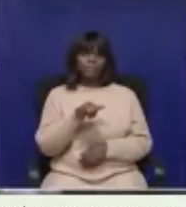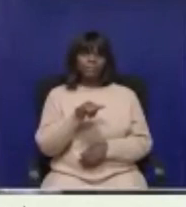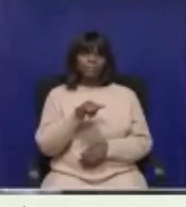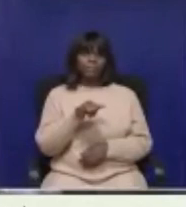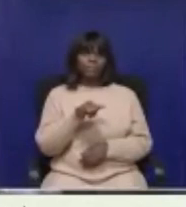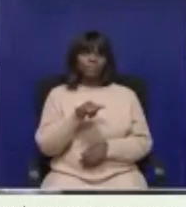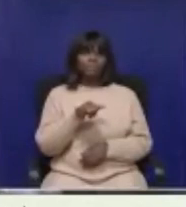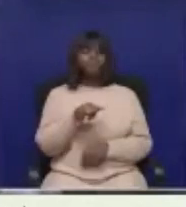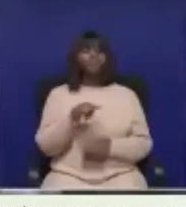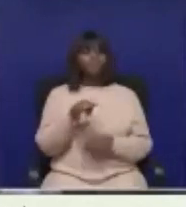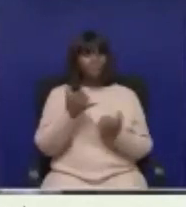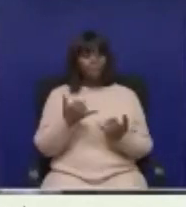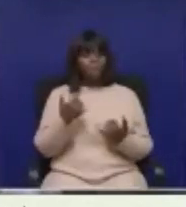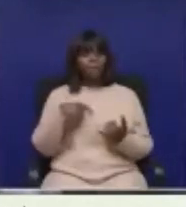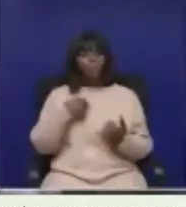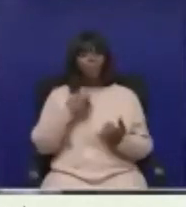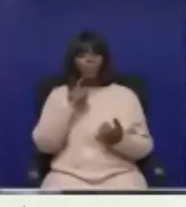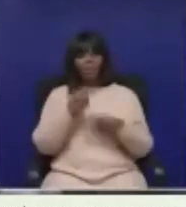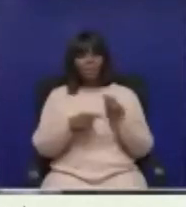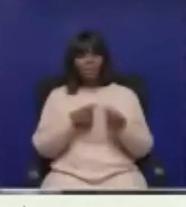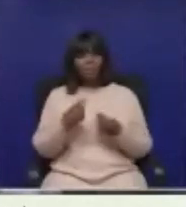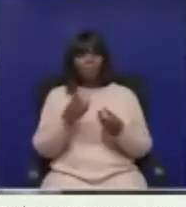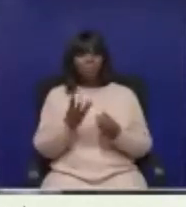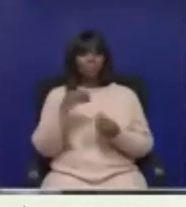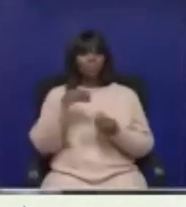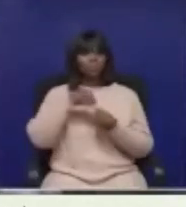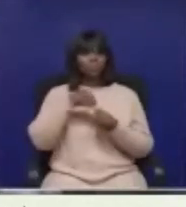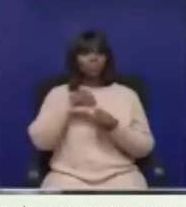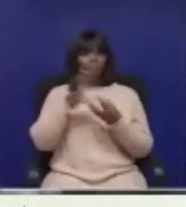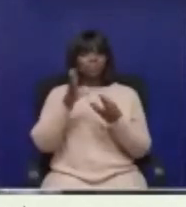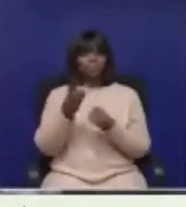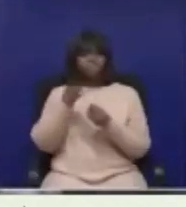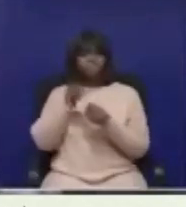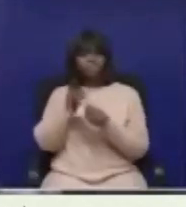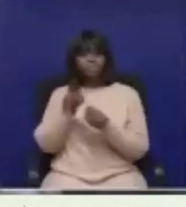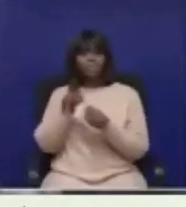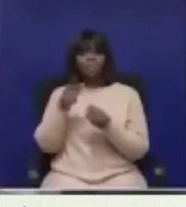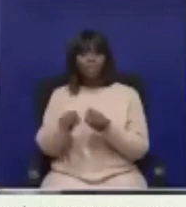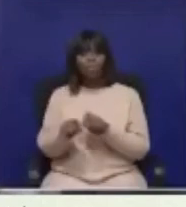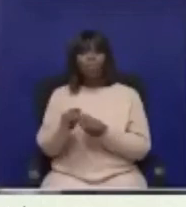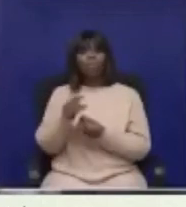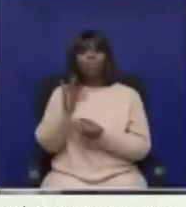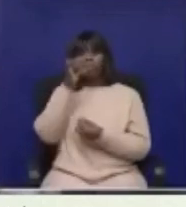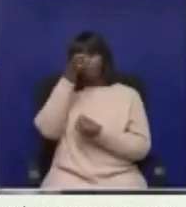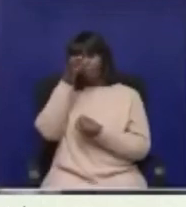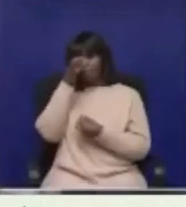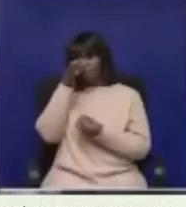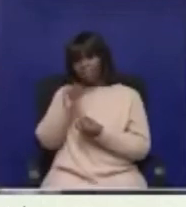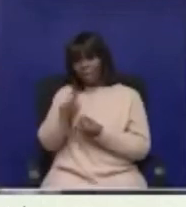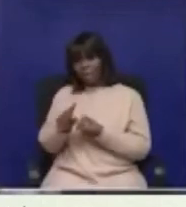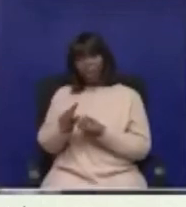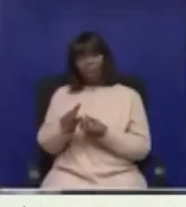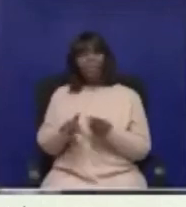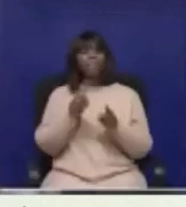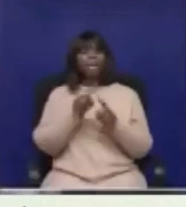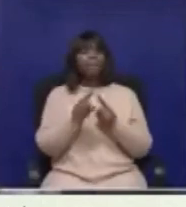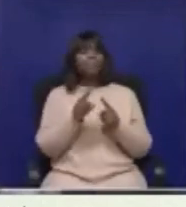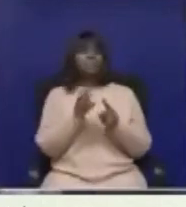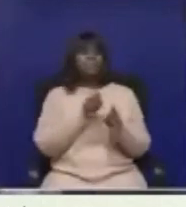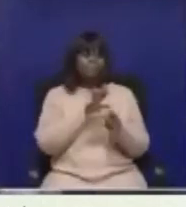inflationary increase on it. It's not the fuel levy itself, this 4 billion. It's an inflationary increase on it. But